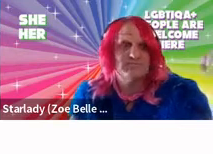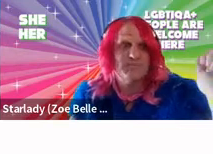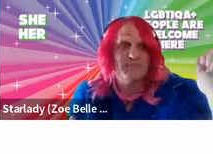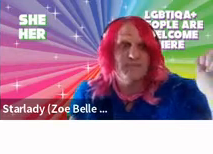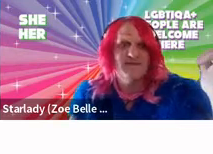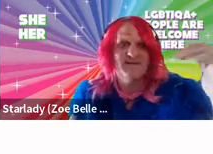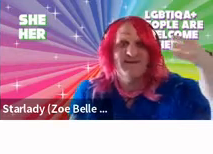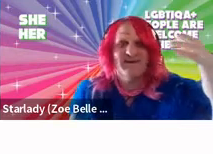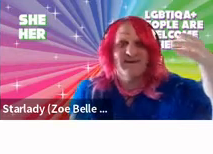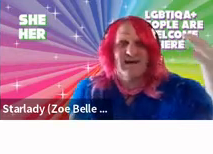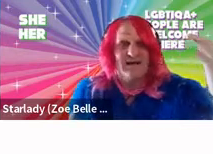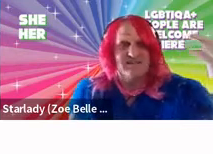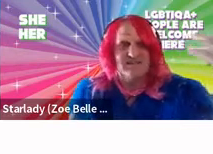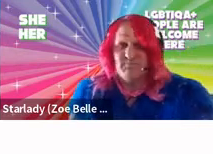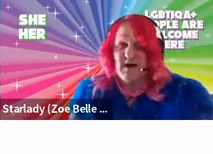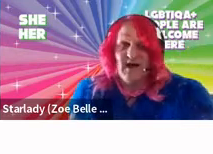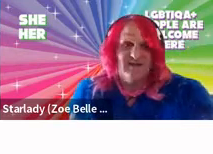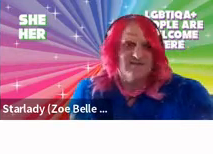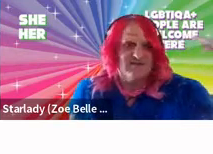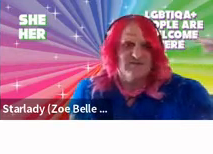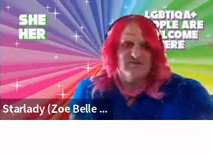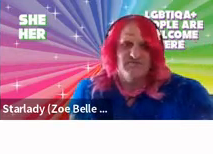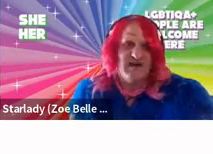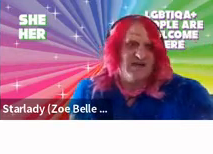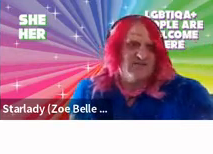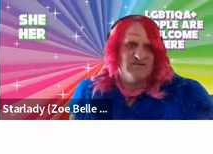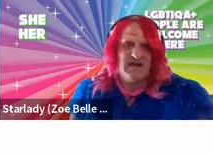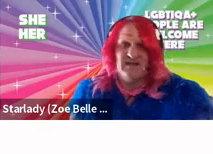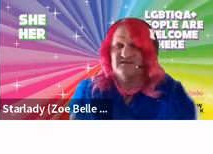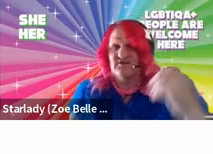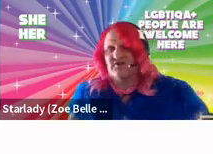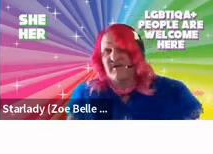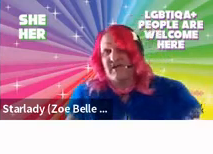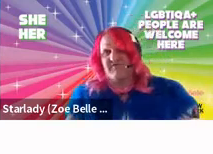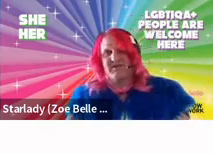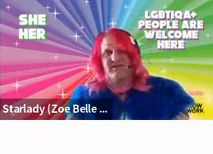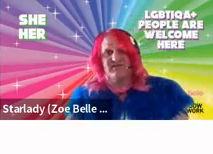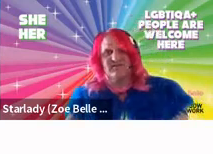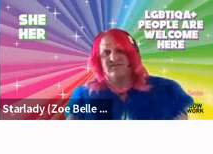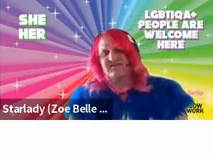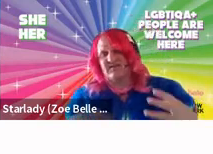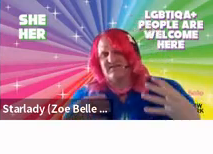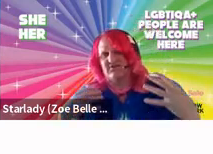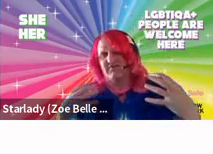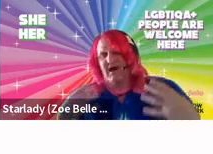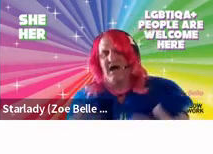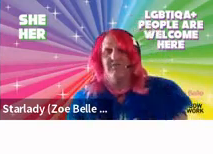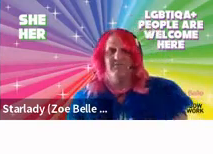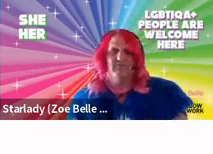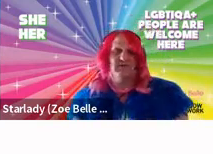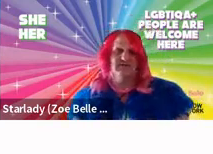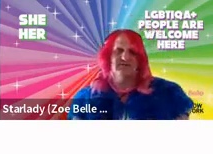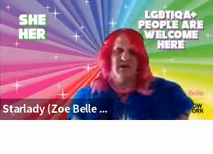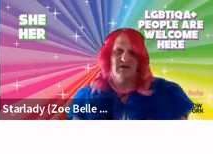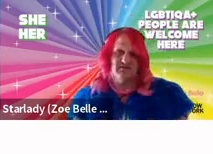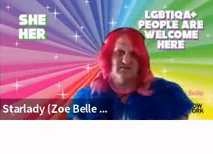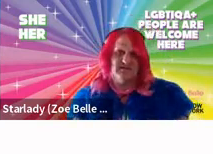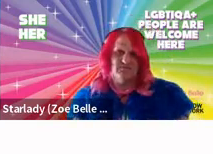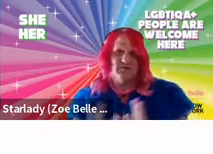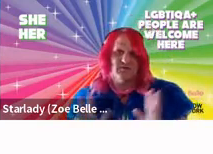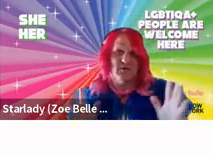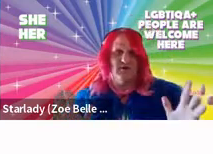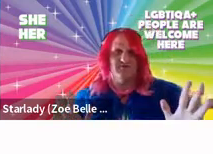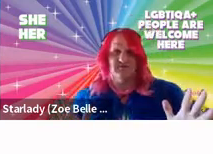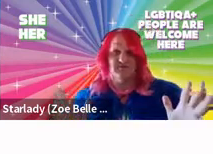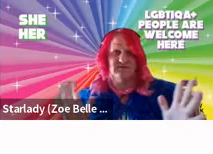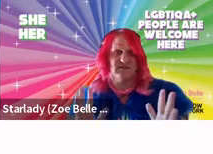women. And despite the sort of lack of any sort of evidence, these sort of harmful myths around